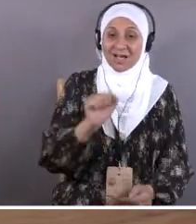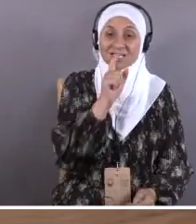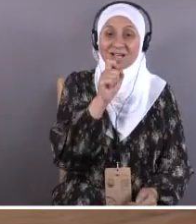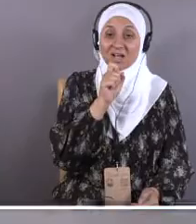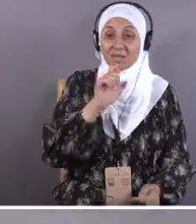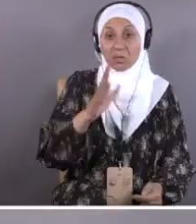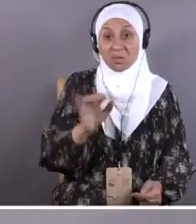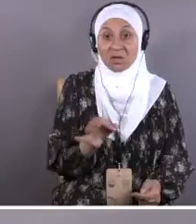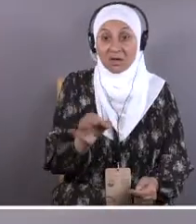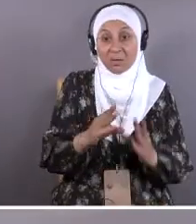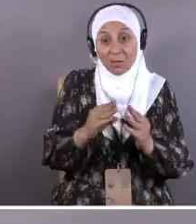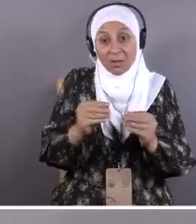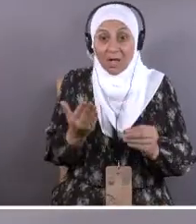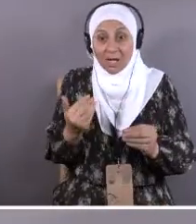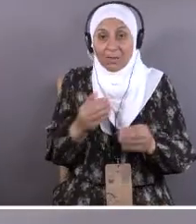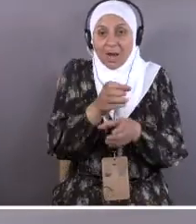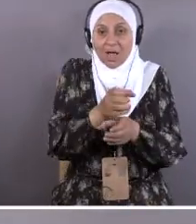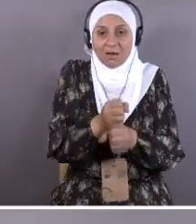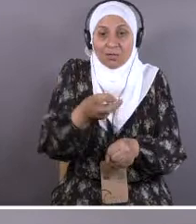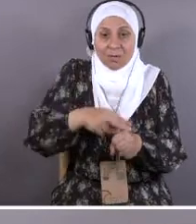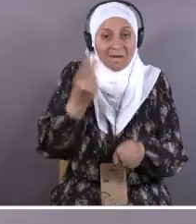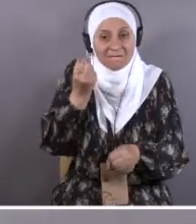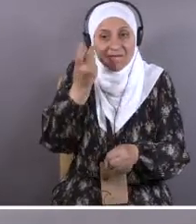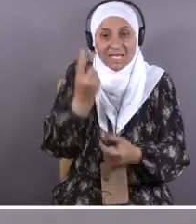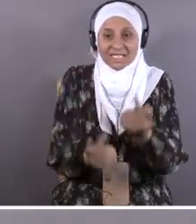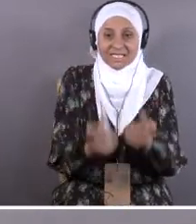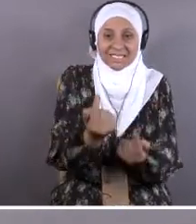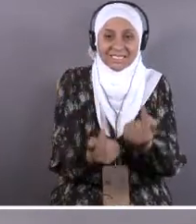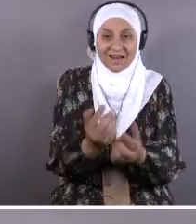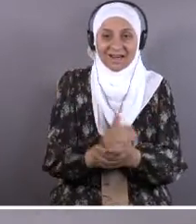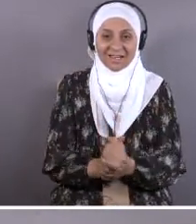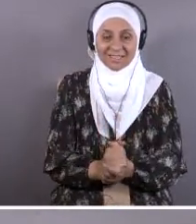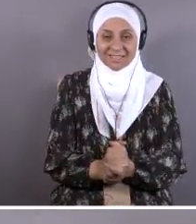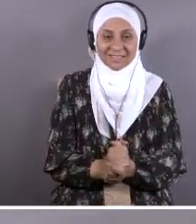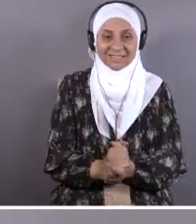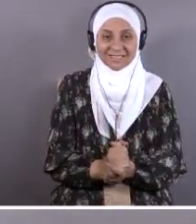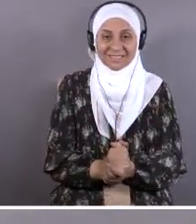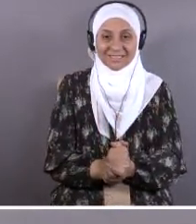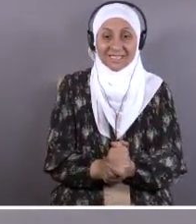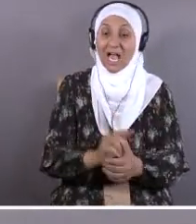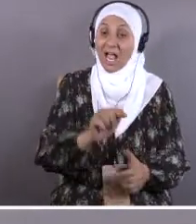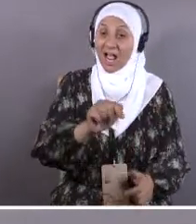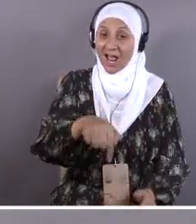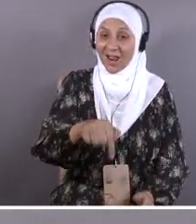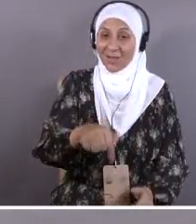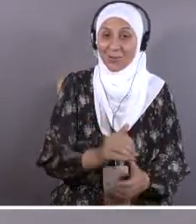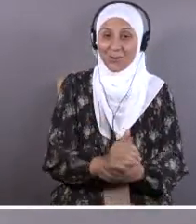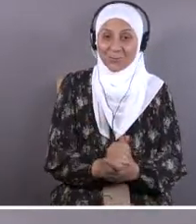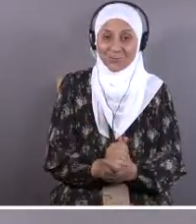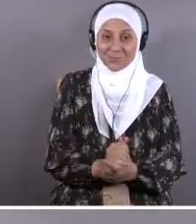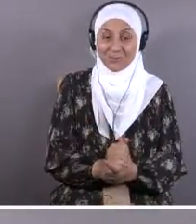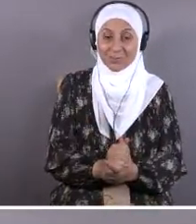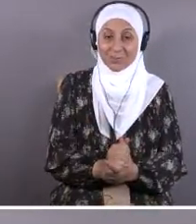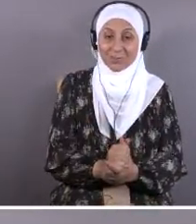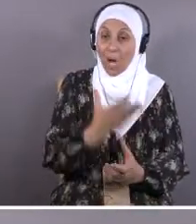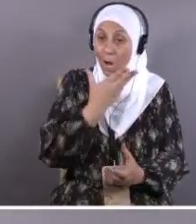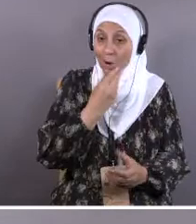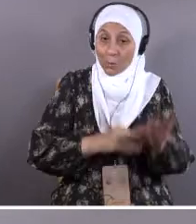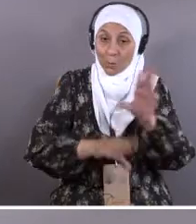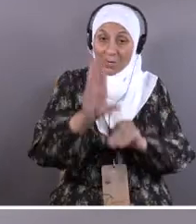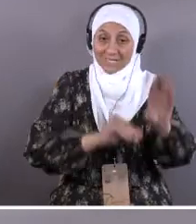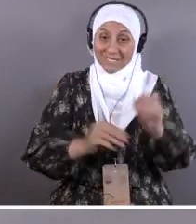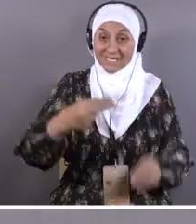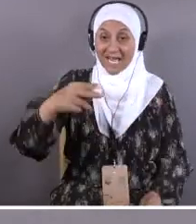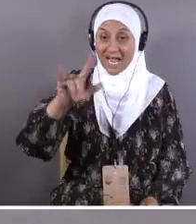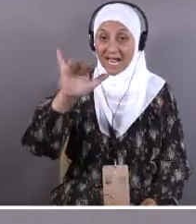activist who plants endangered Qatari plants and has an initiative, an agricultural initiative as well.